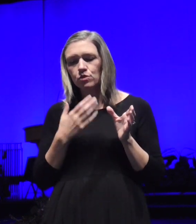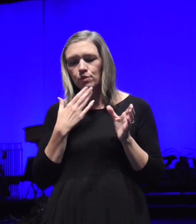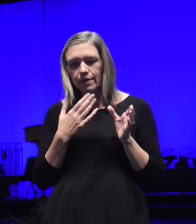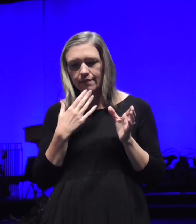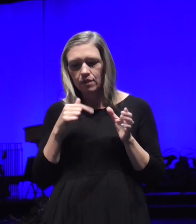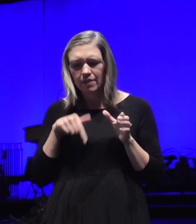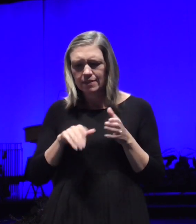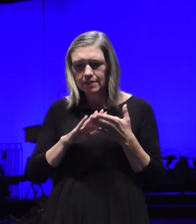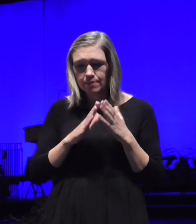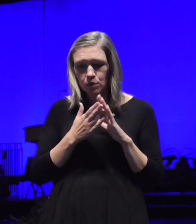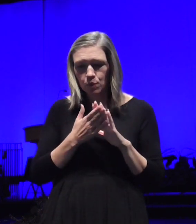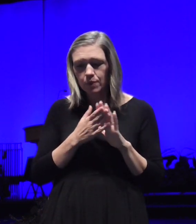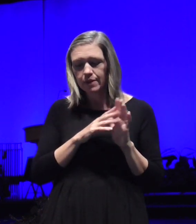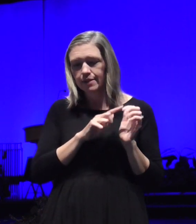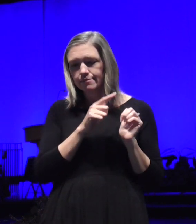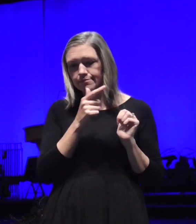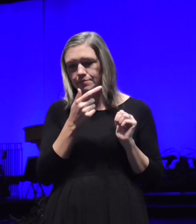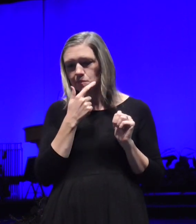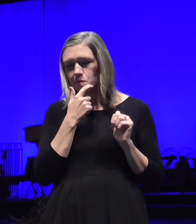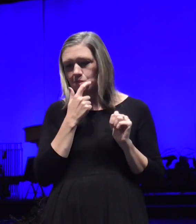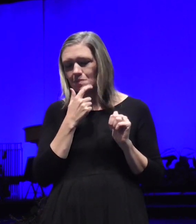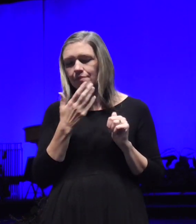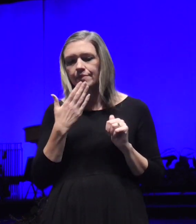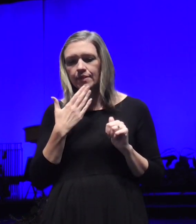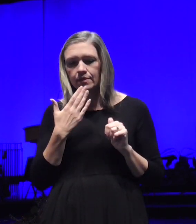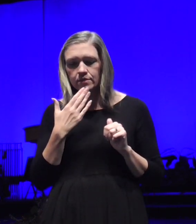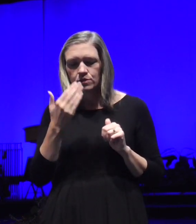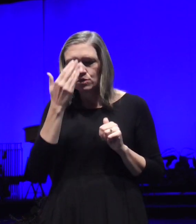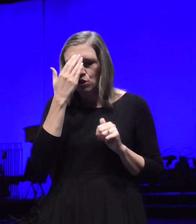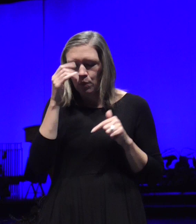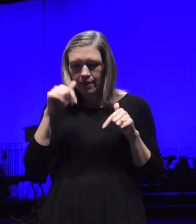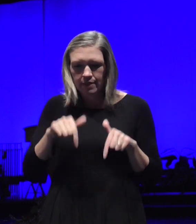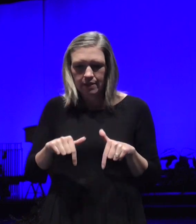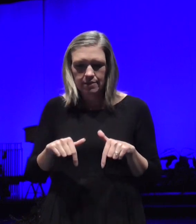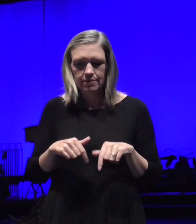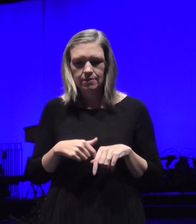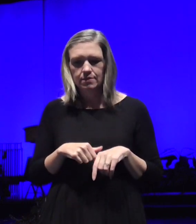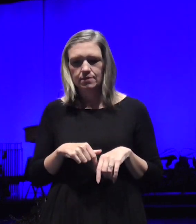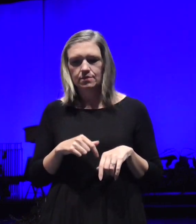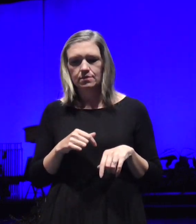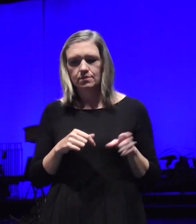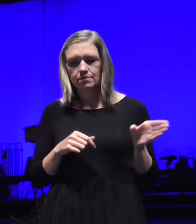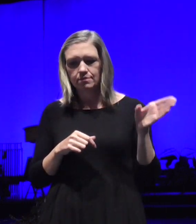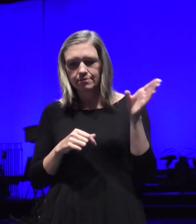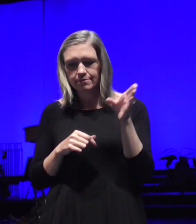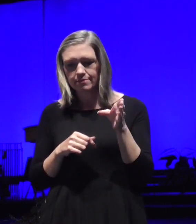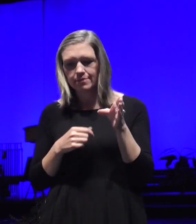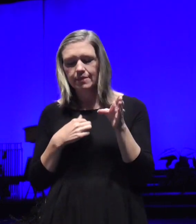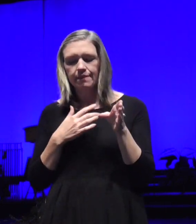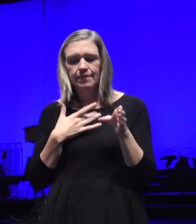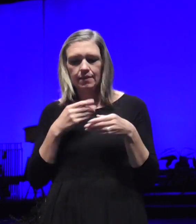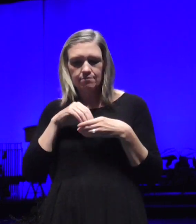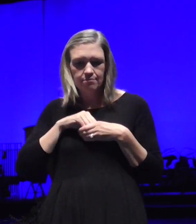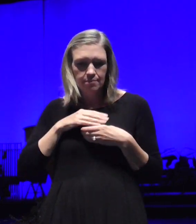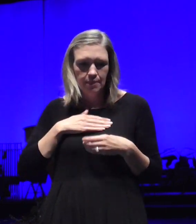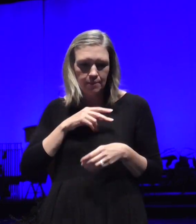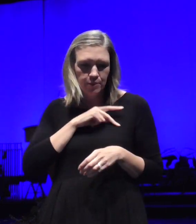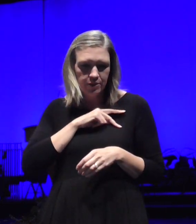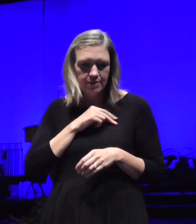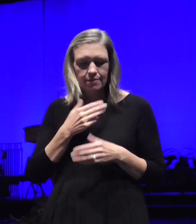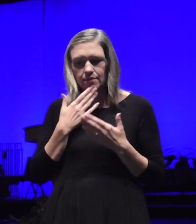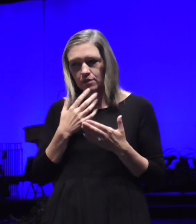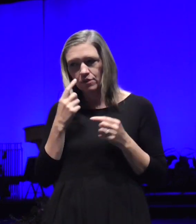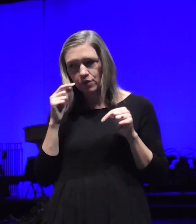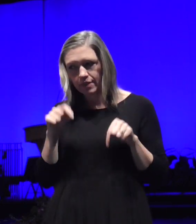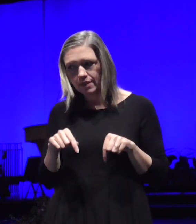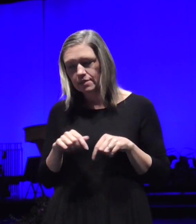to be in this community. And I give thanks and knowing of this that have enveloped us in our own person. Thank you for this